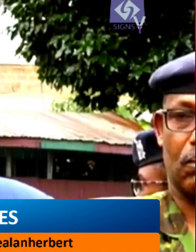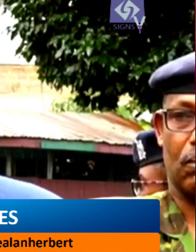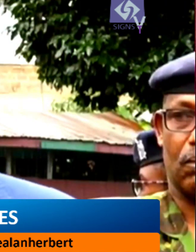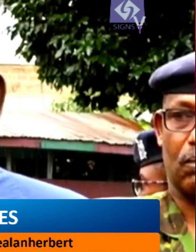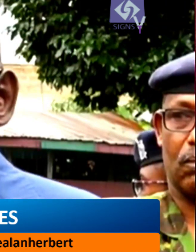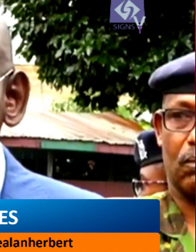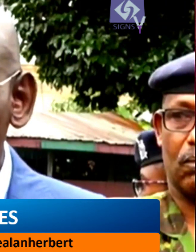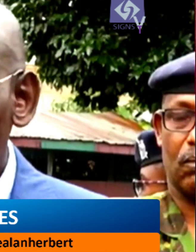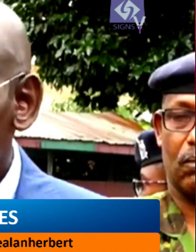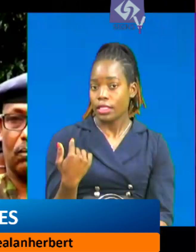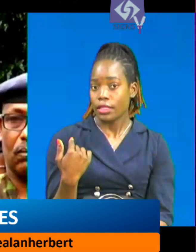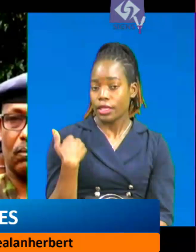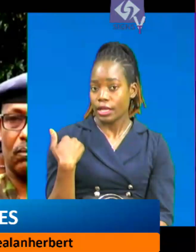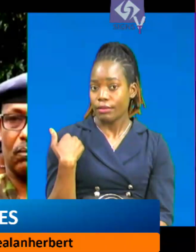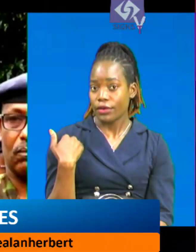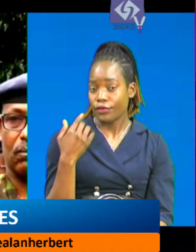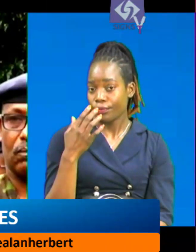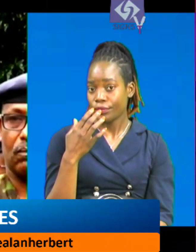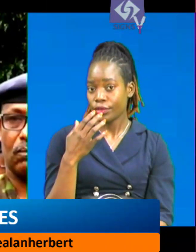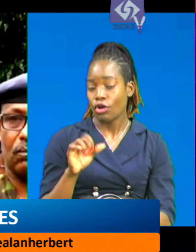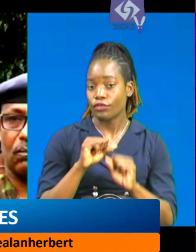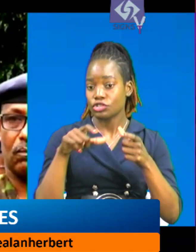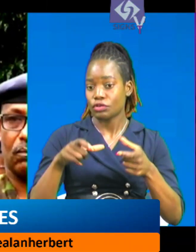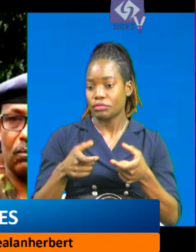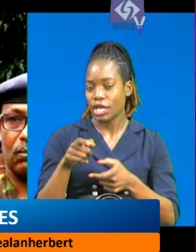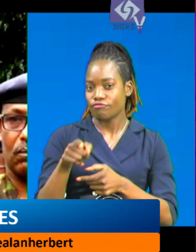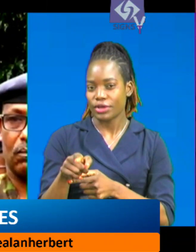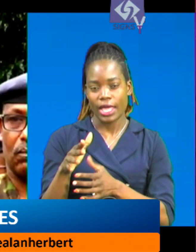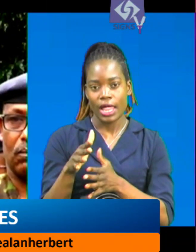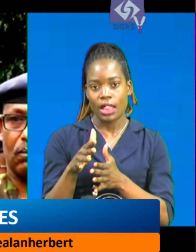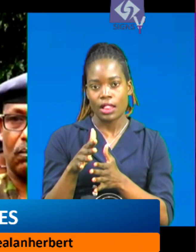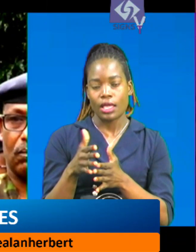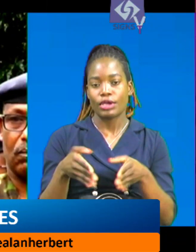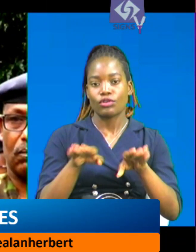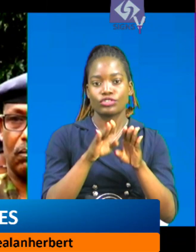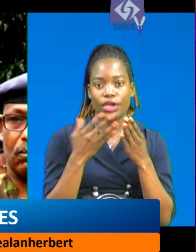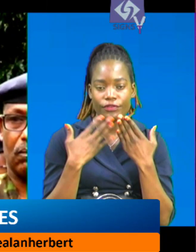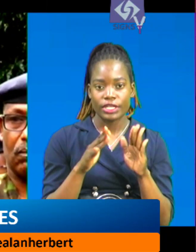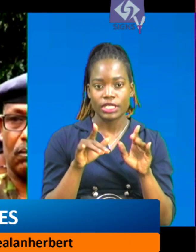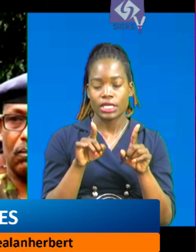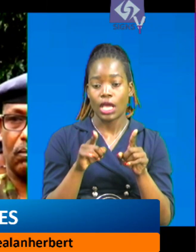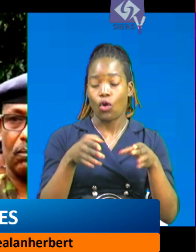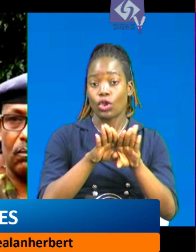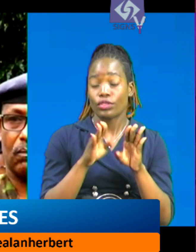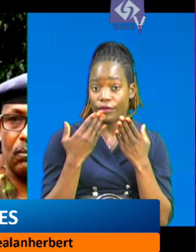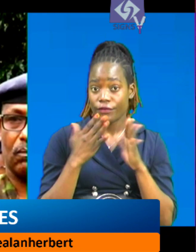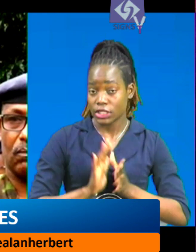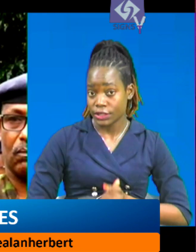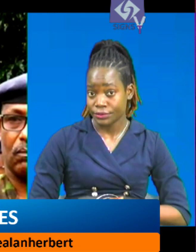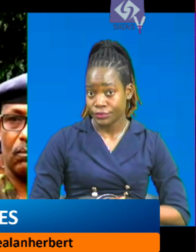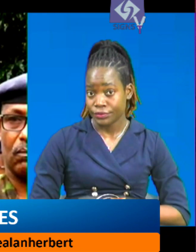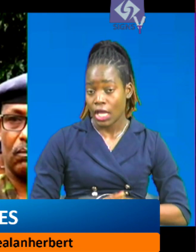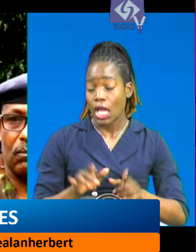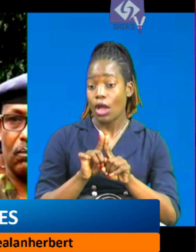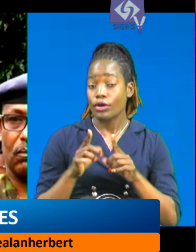spaces on social media. Quite a number of them have been brought down. Quite a number of them have been closed. Quite a number